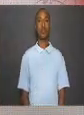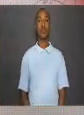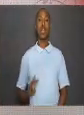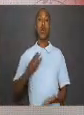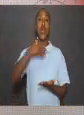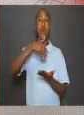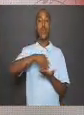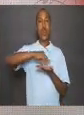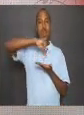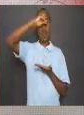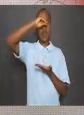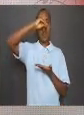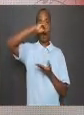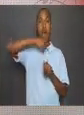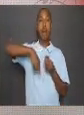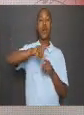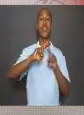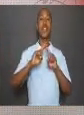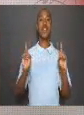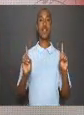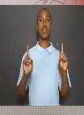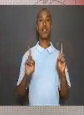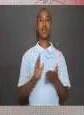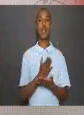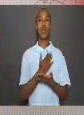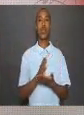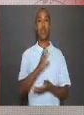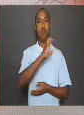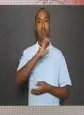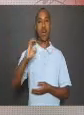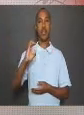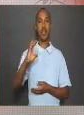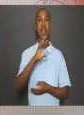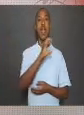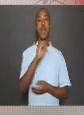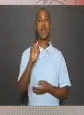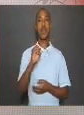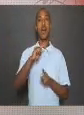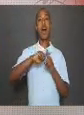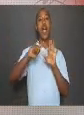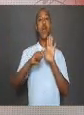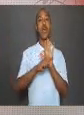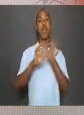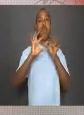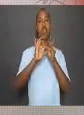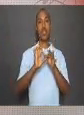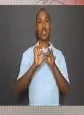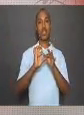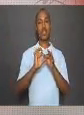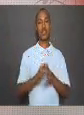We also learned about the difference between covalent and ionic